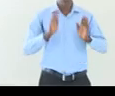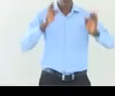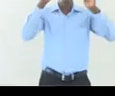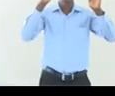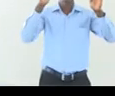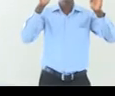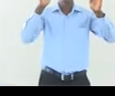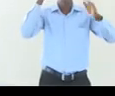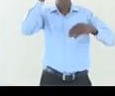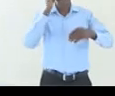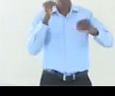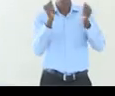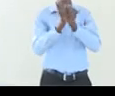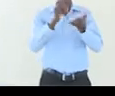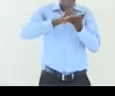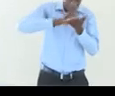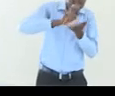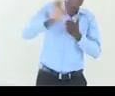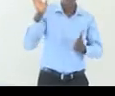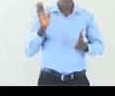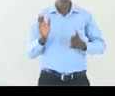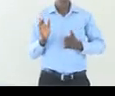senses. Titivate the senses.